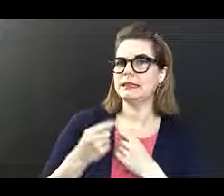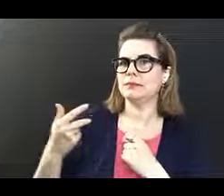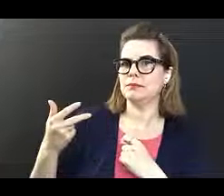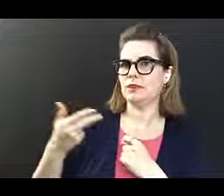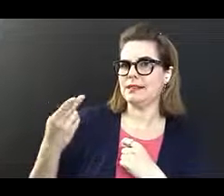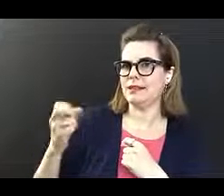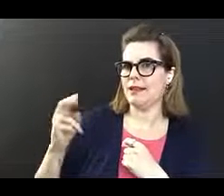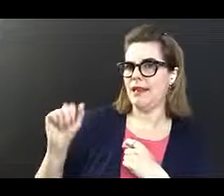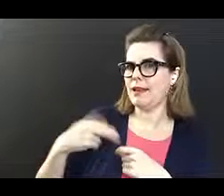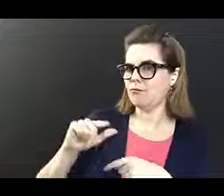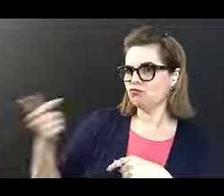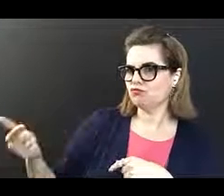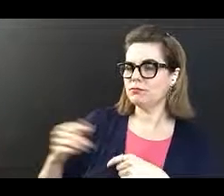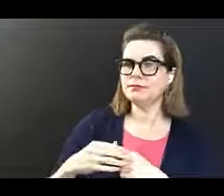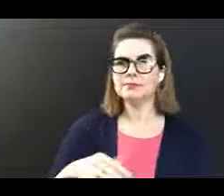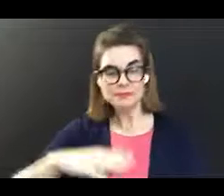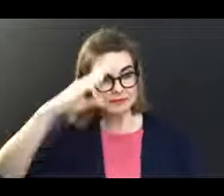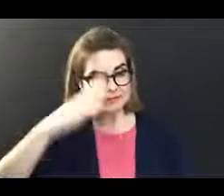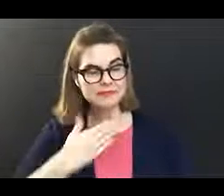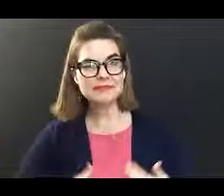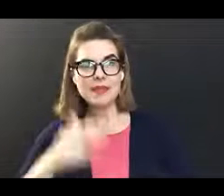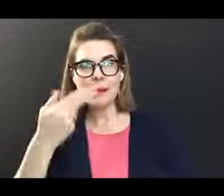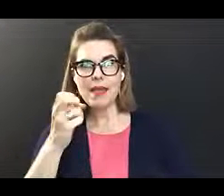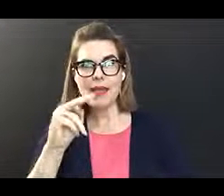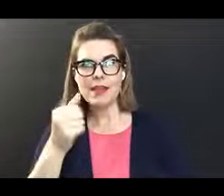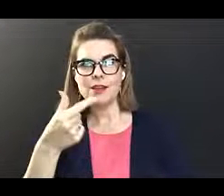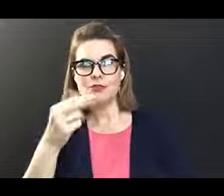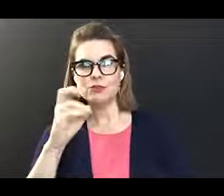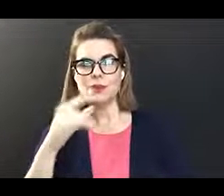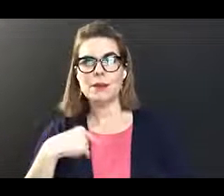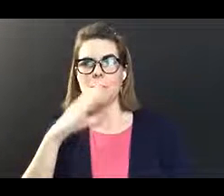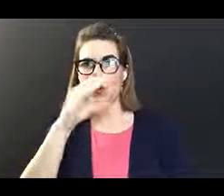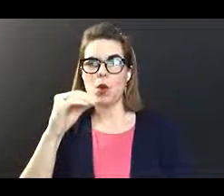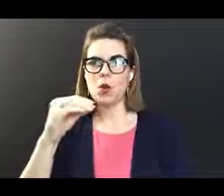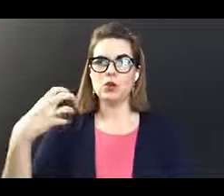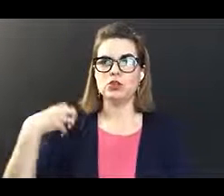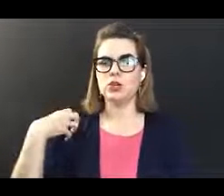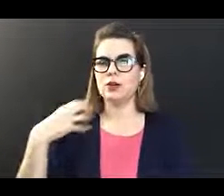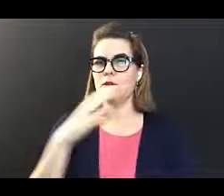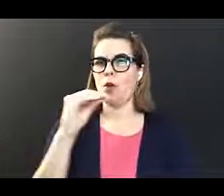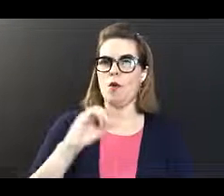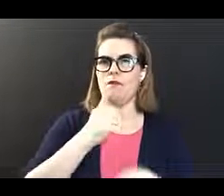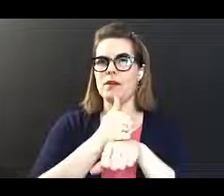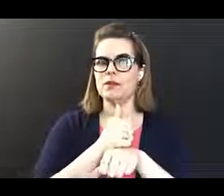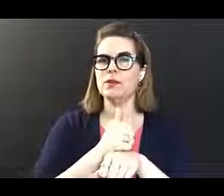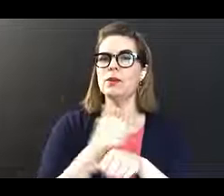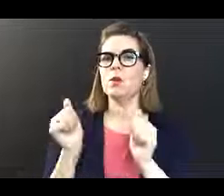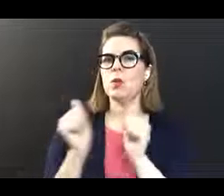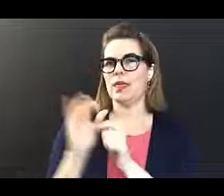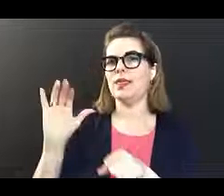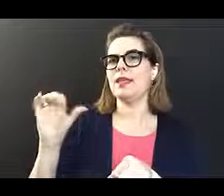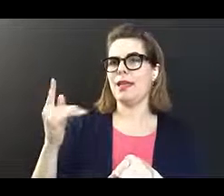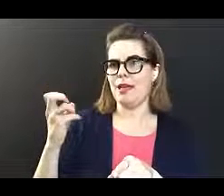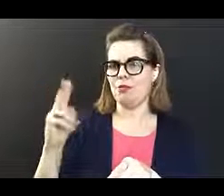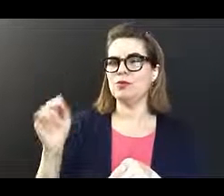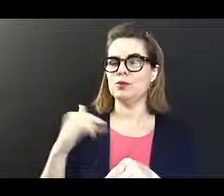go. Hi, I'm Hannah Griswold. I'm the co-chair and co-founder of the SWEAR Committee along with Catherine, and I'm a senior at